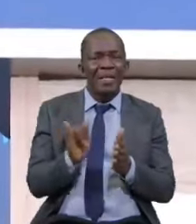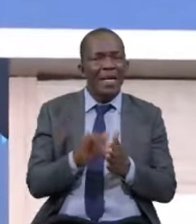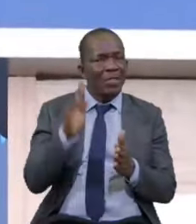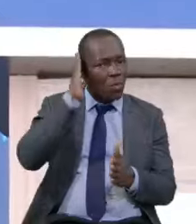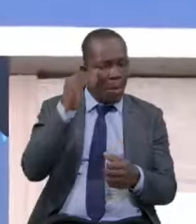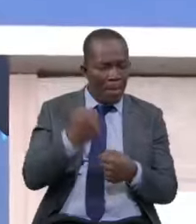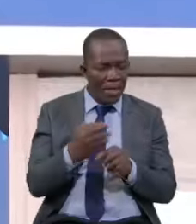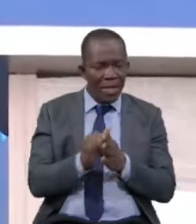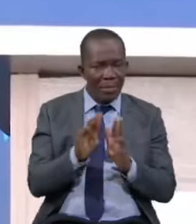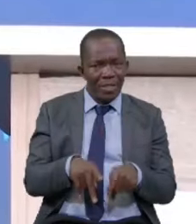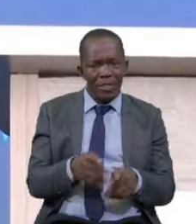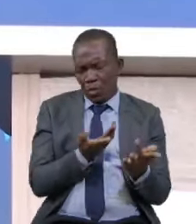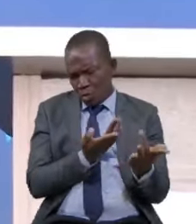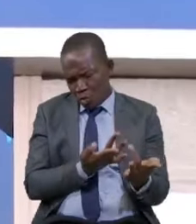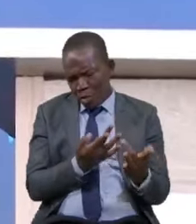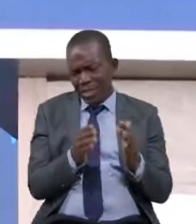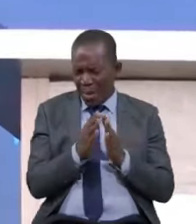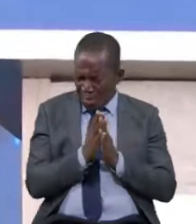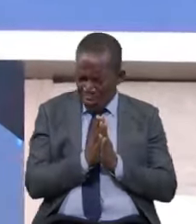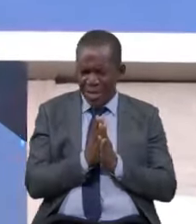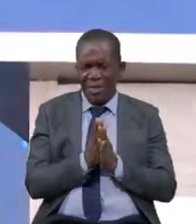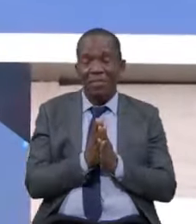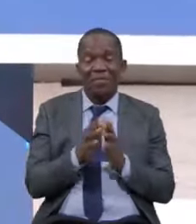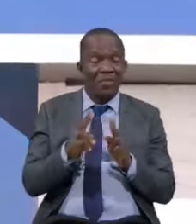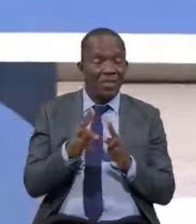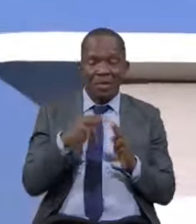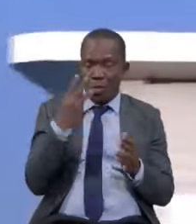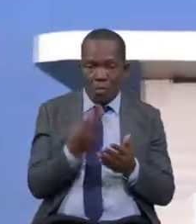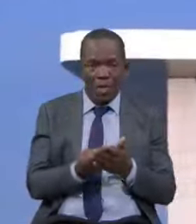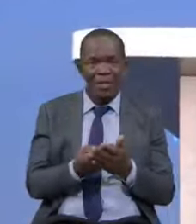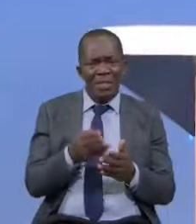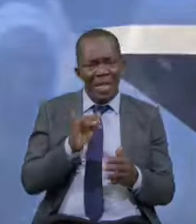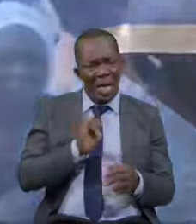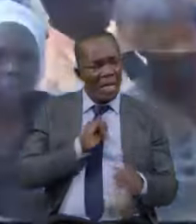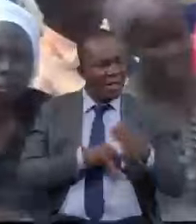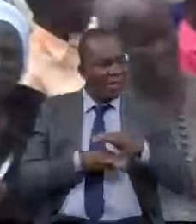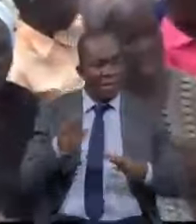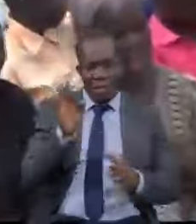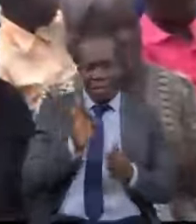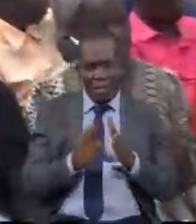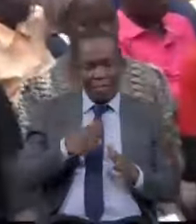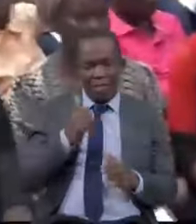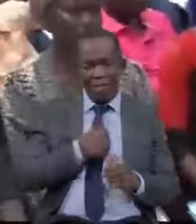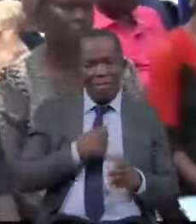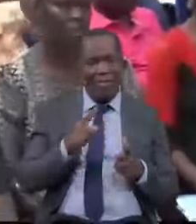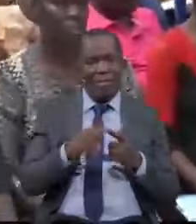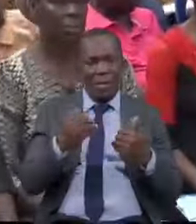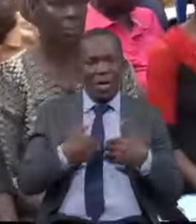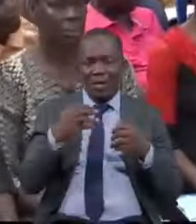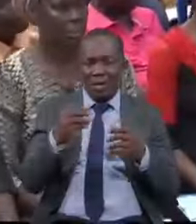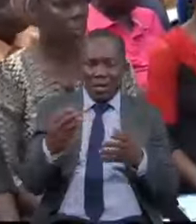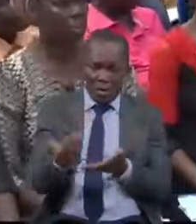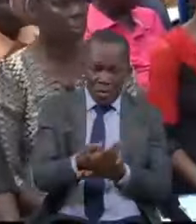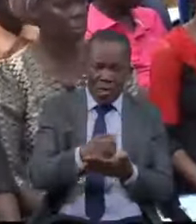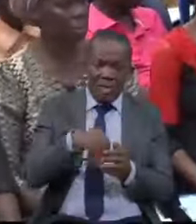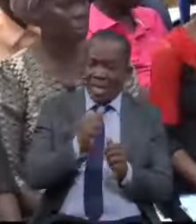not myself to have apprehended, but this one thing I do, forgetting those